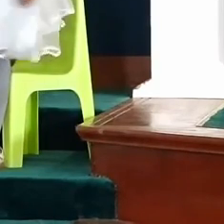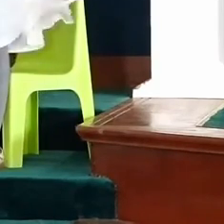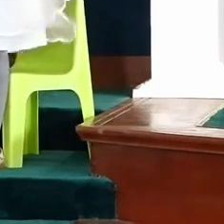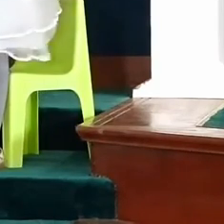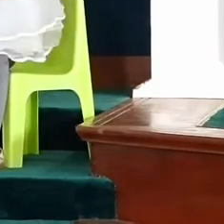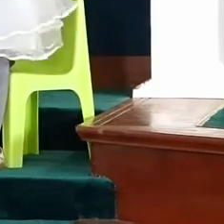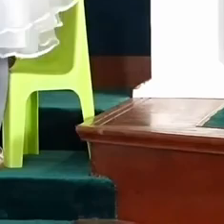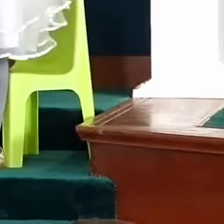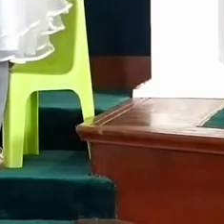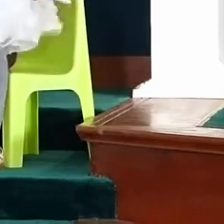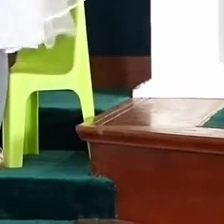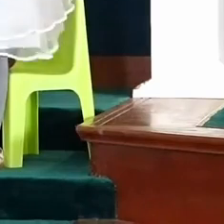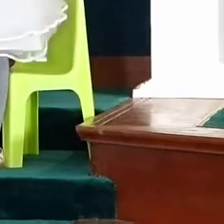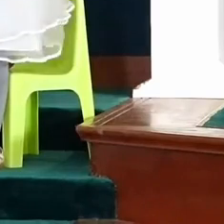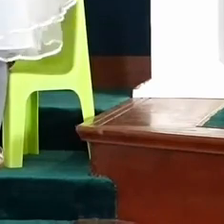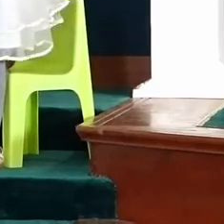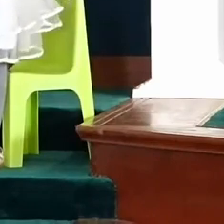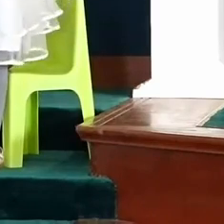life. I found a new